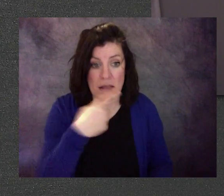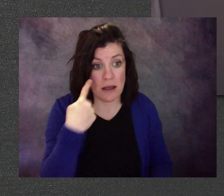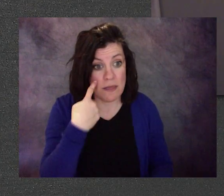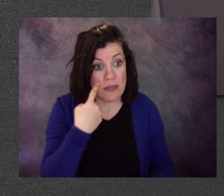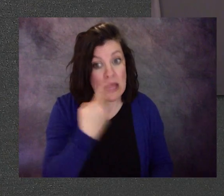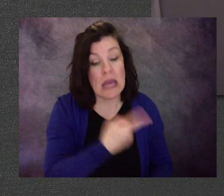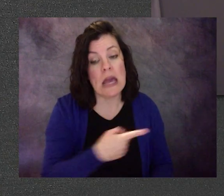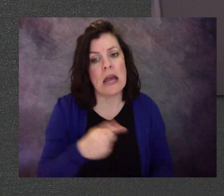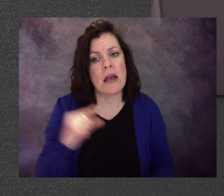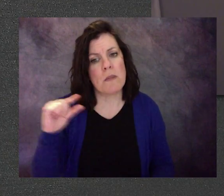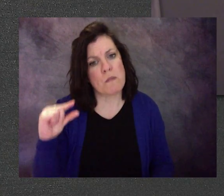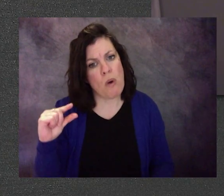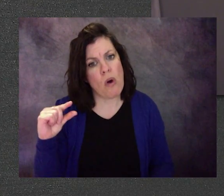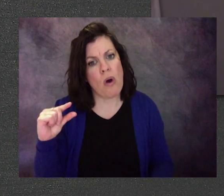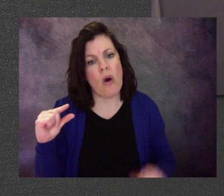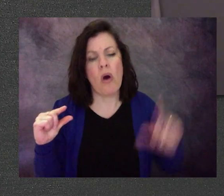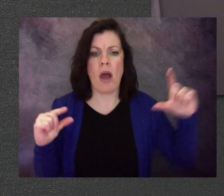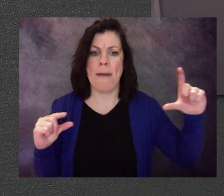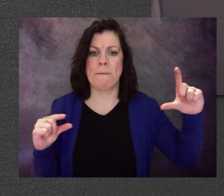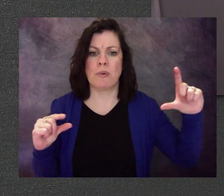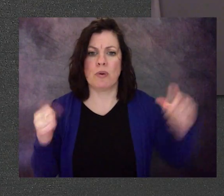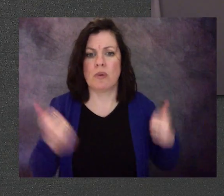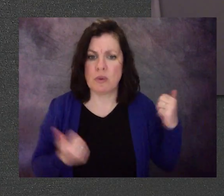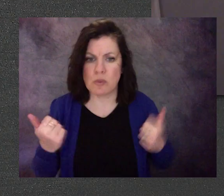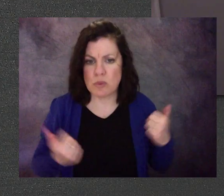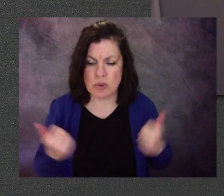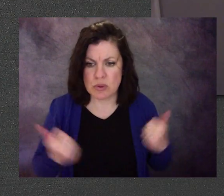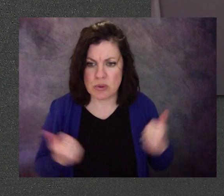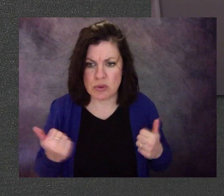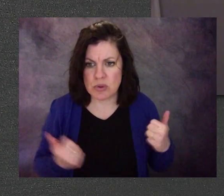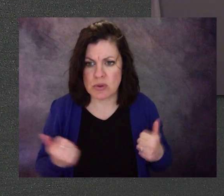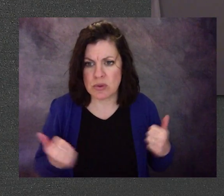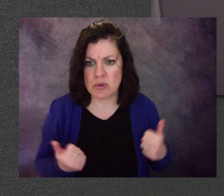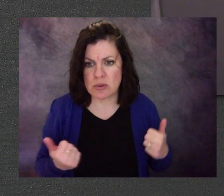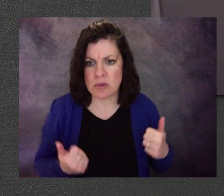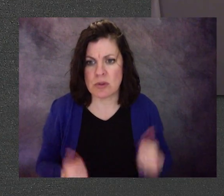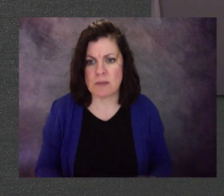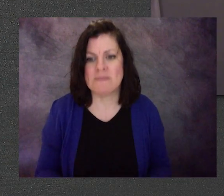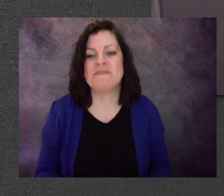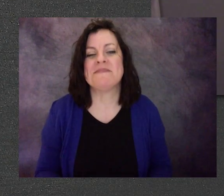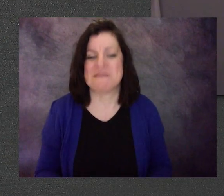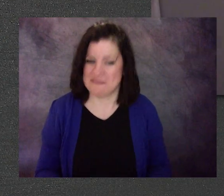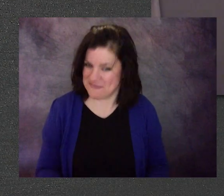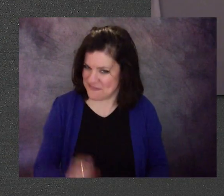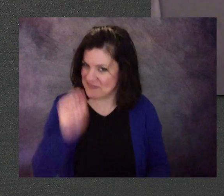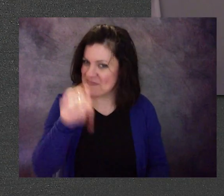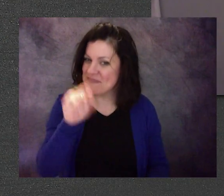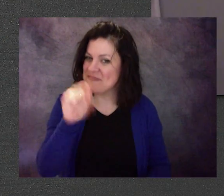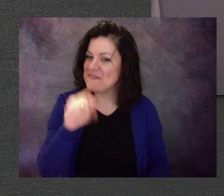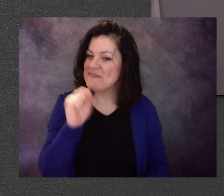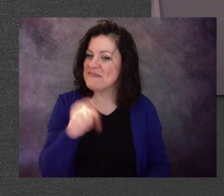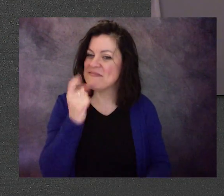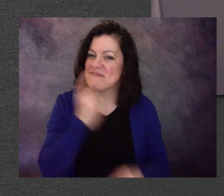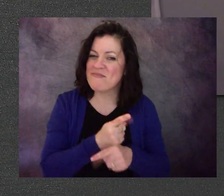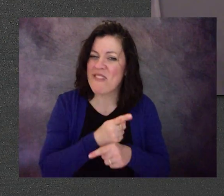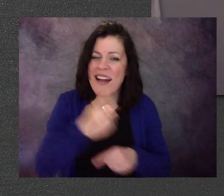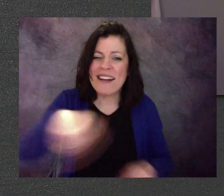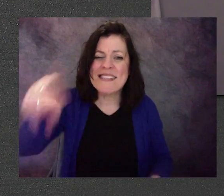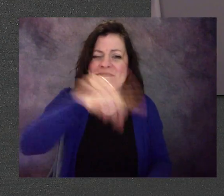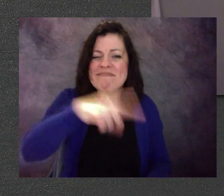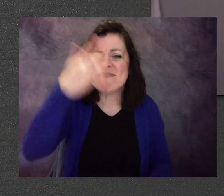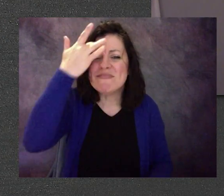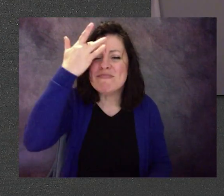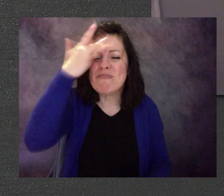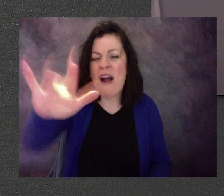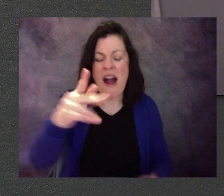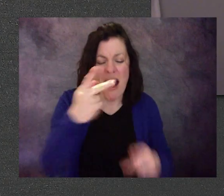capital or do you think it's a lowercase? Go ahead and tell me, what do you think? Oh, you guys are too smart. I thought I